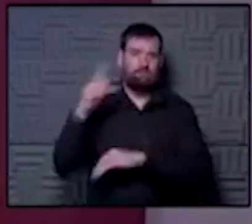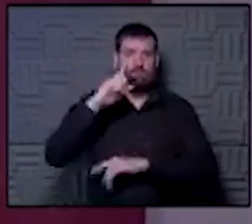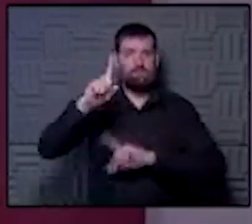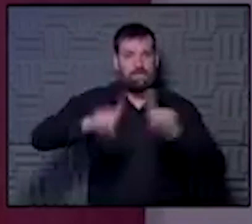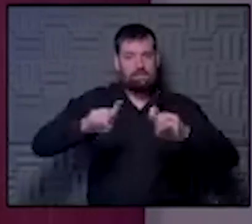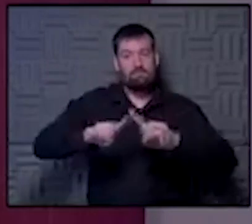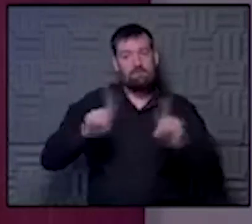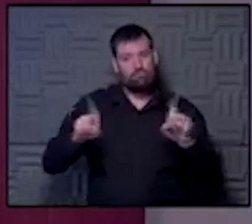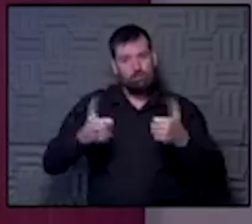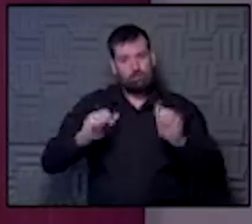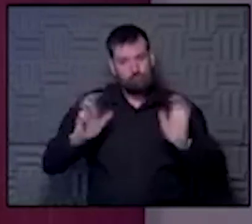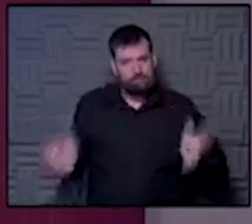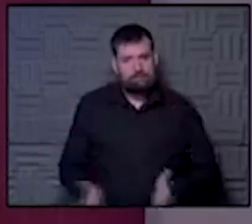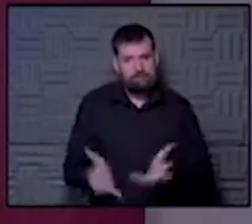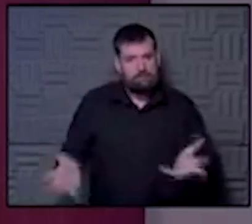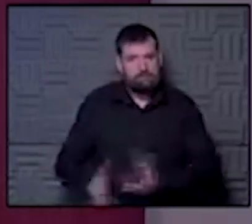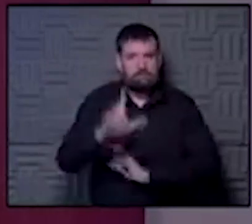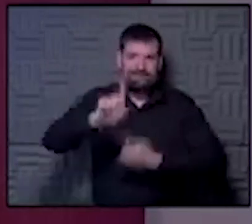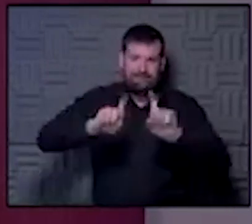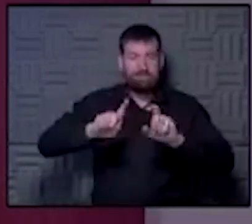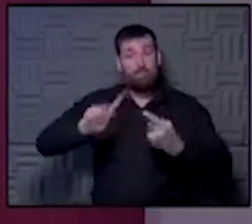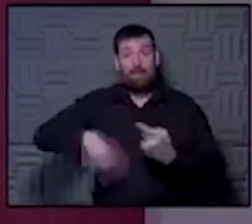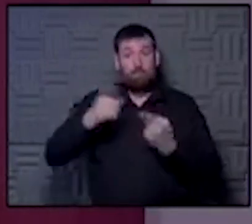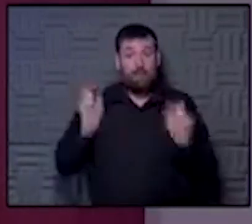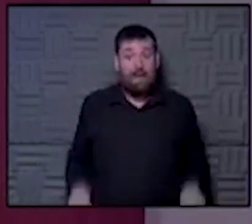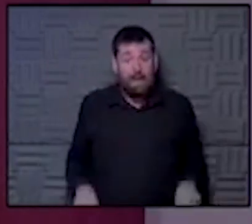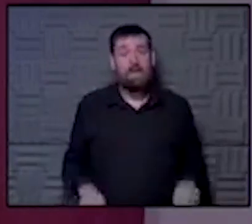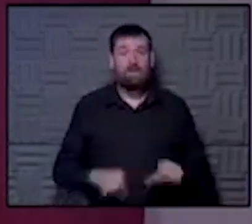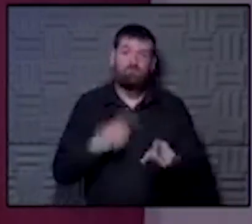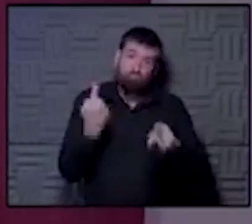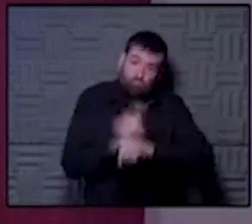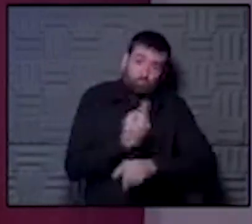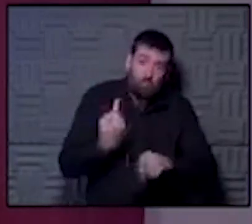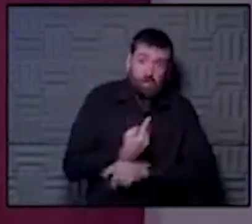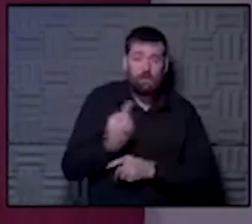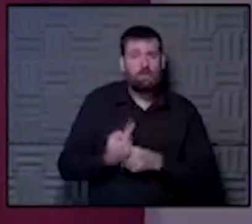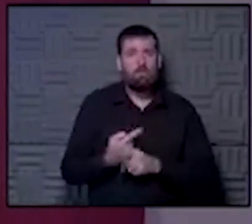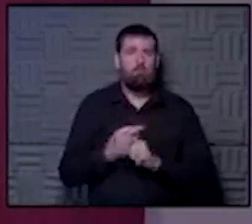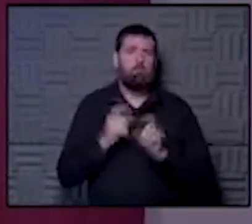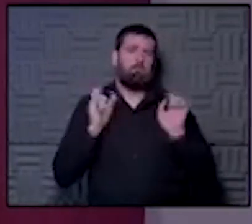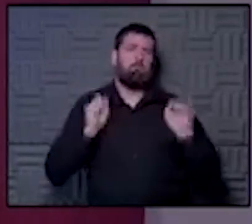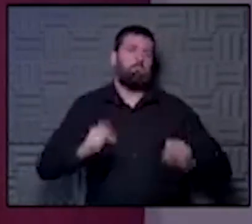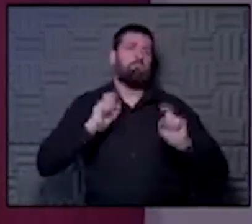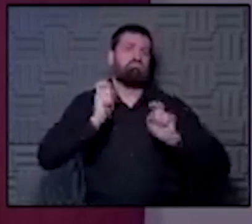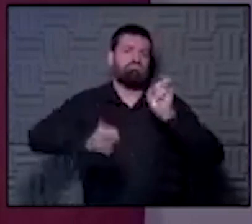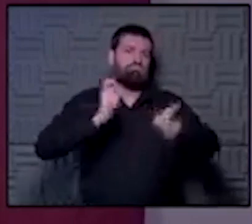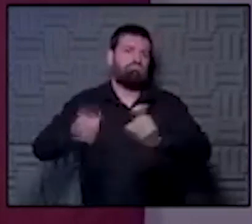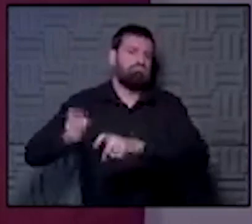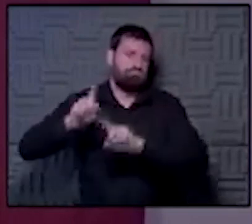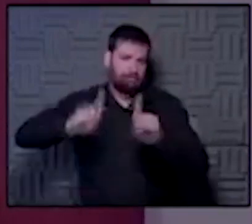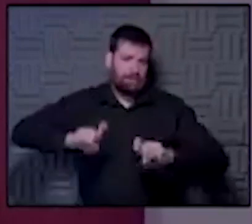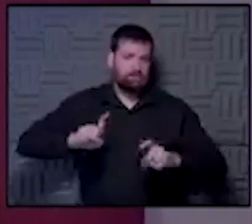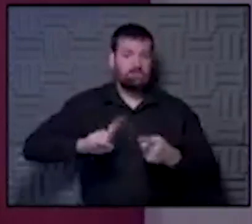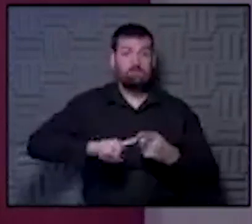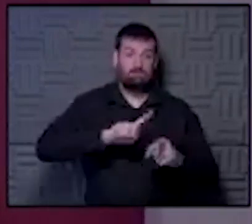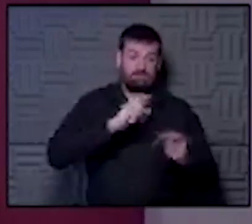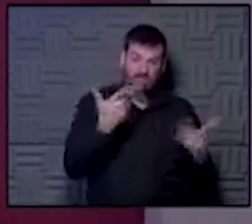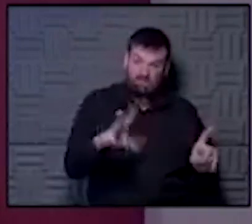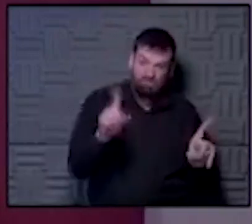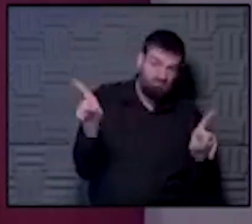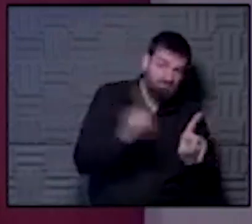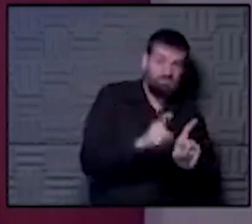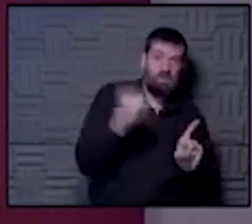trying to promote testing as much as possible whenever reasonable, and testing those that we know have come into close contact with a COVID-confirmed